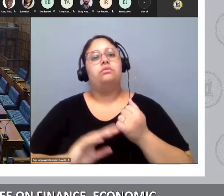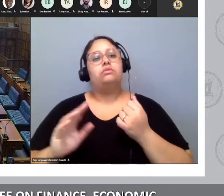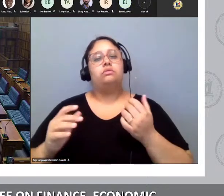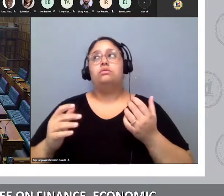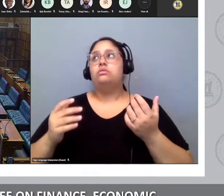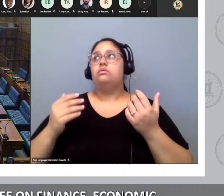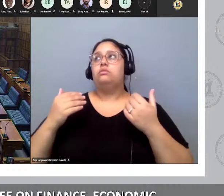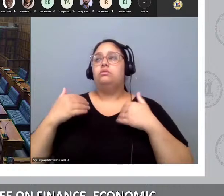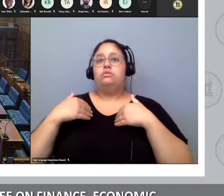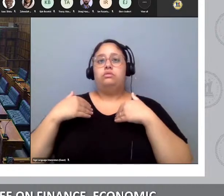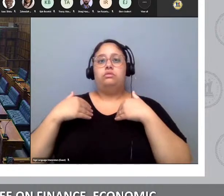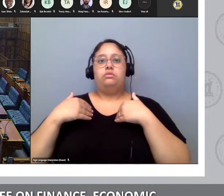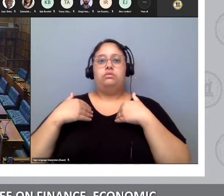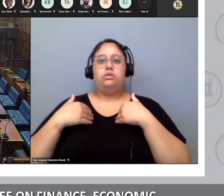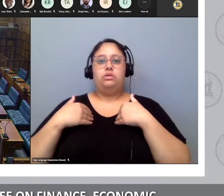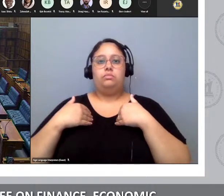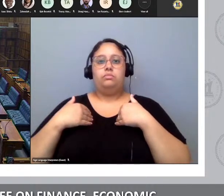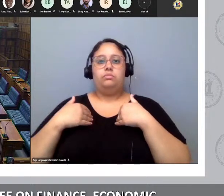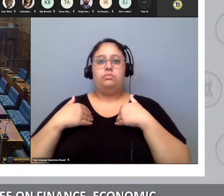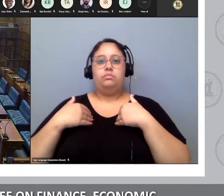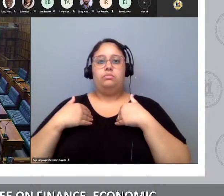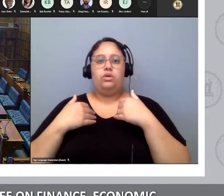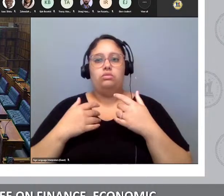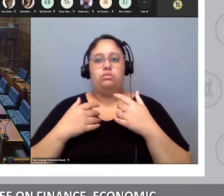presentation and begin when you're